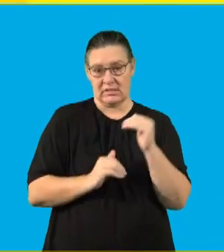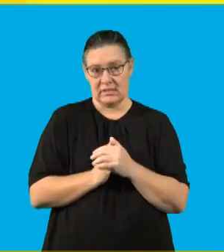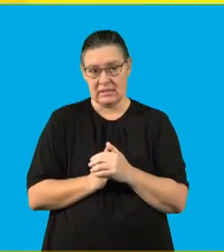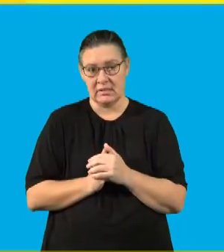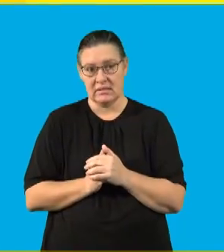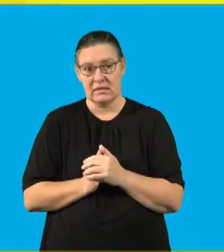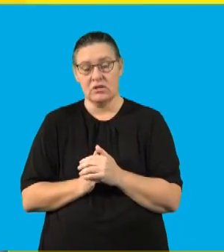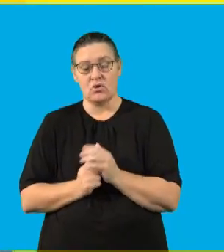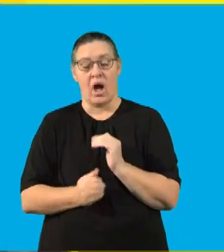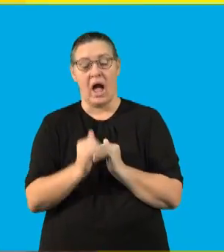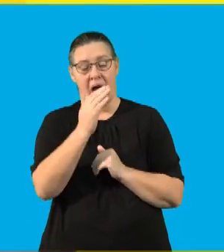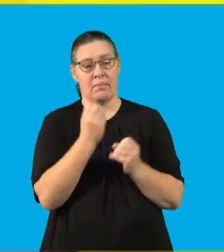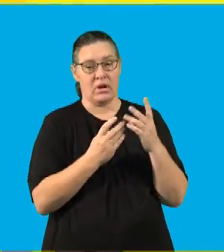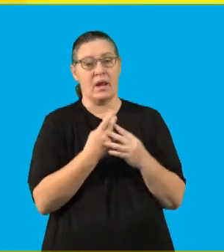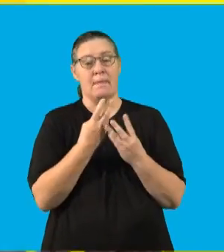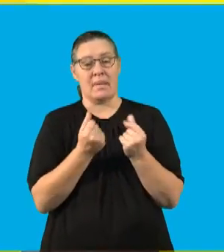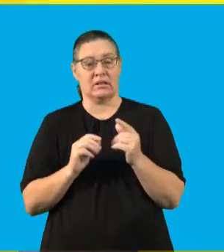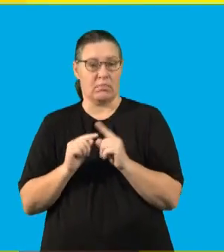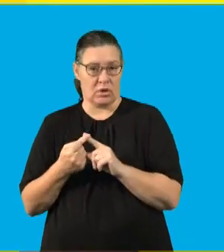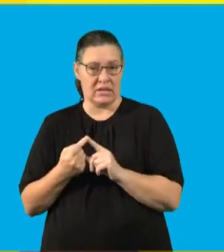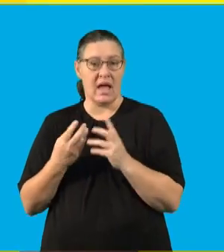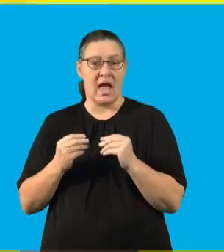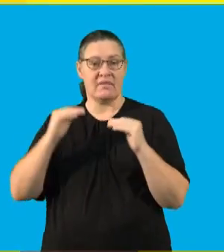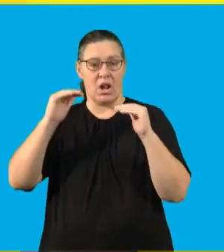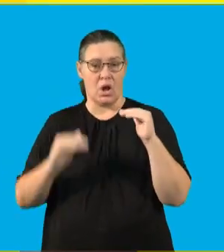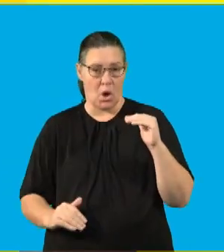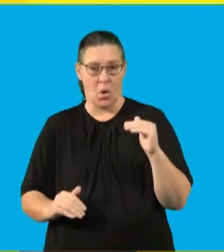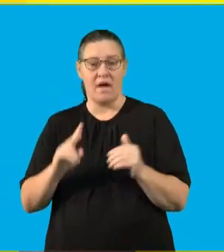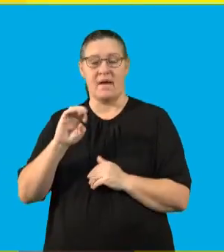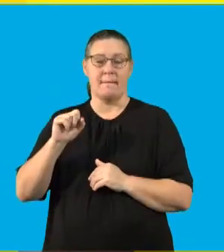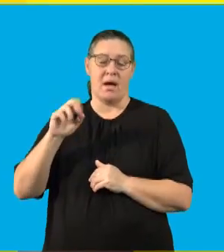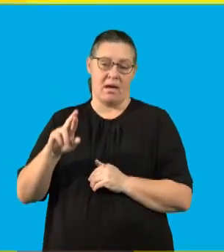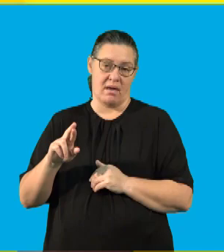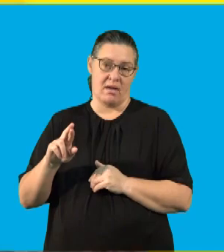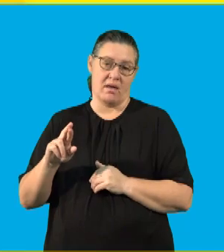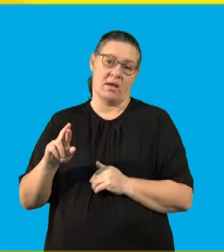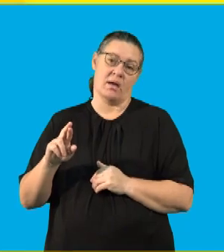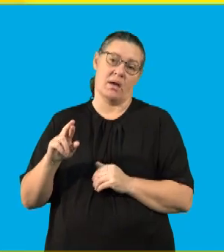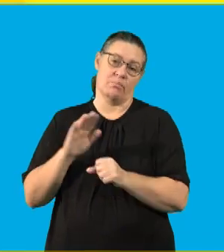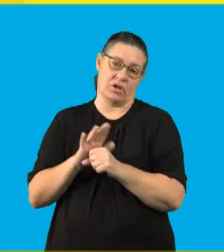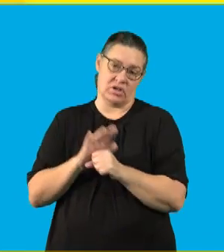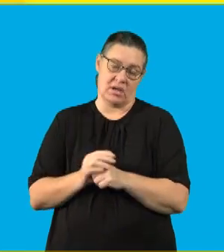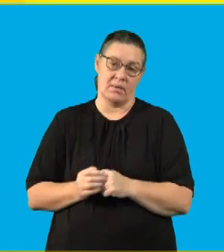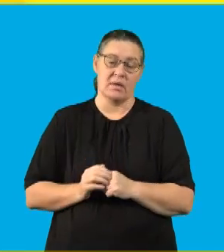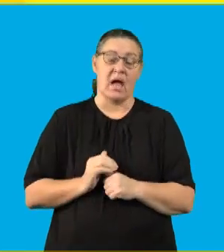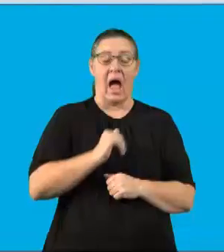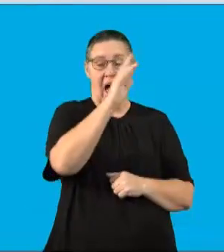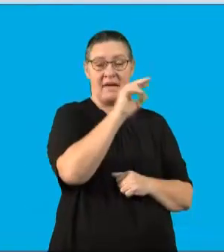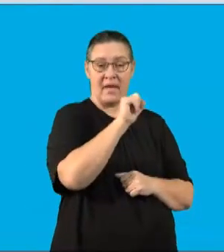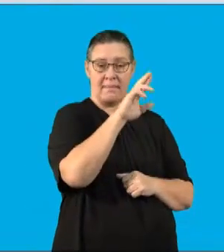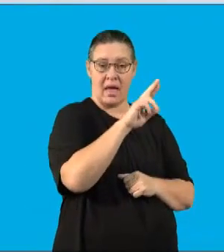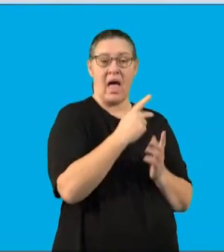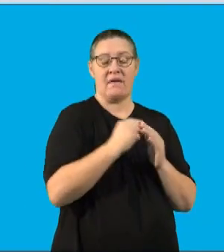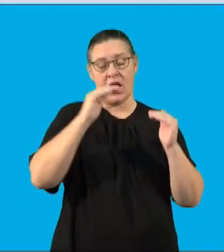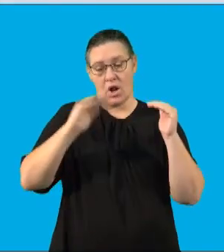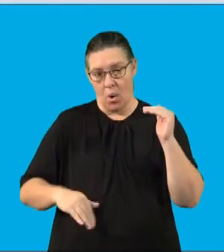So substances with a higher boiling point and a higher melting point will have a lower vapor pressure. But substances with a higher vapor